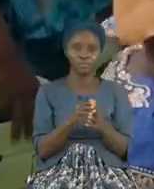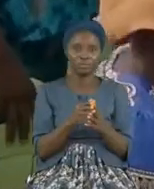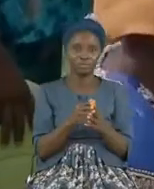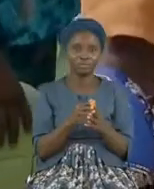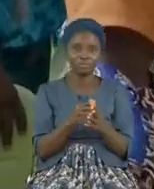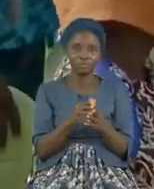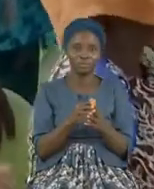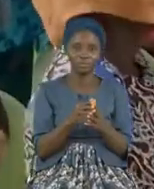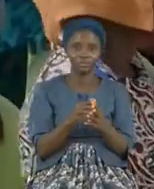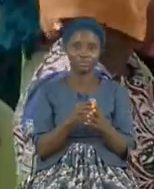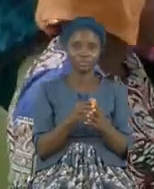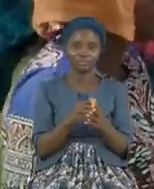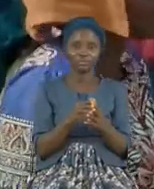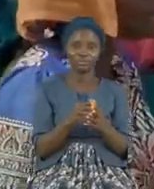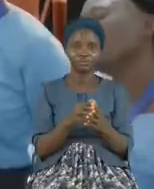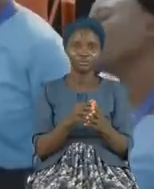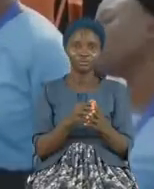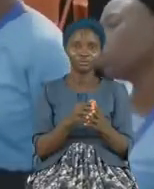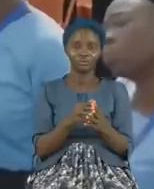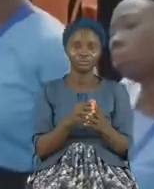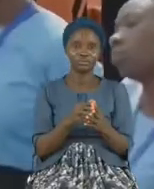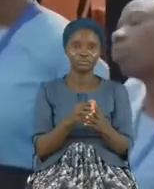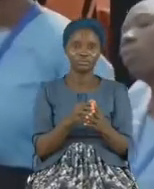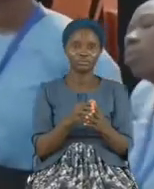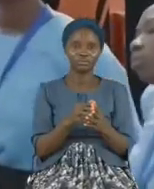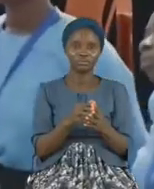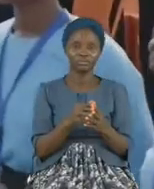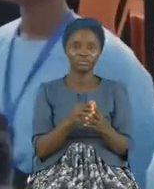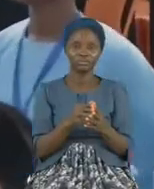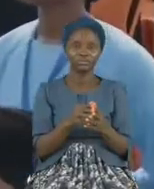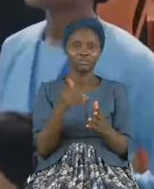higher, greater than the old covenant.